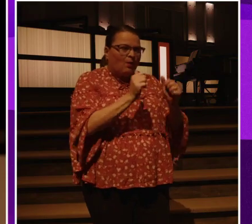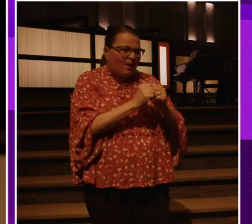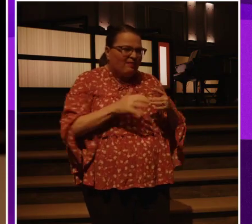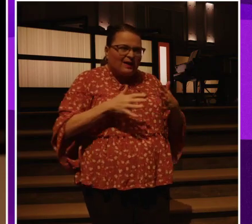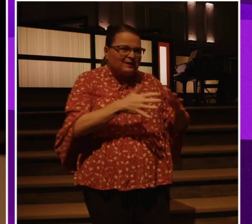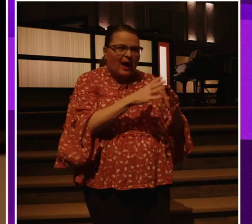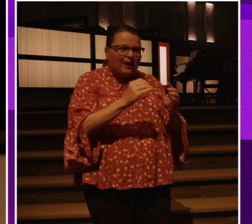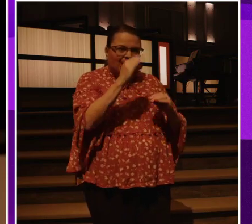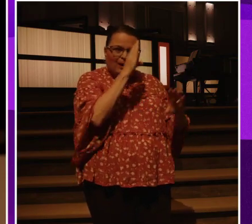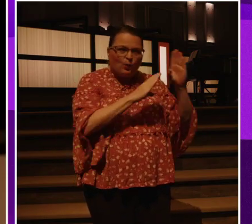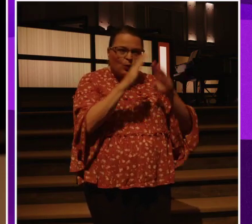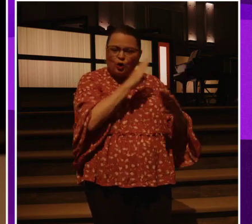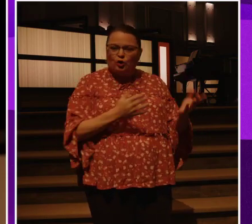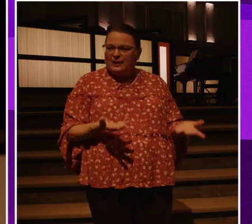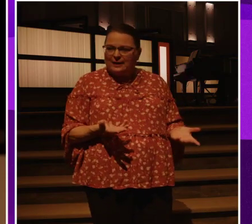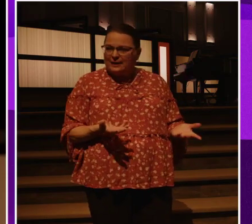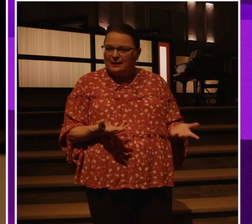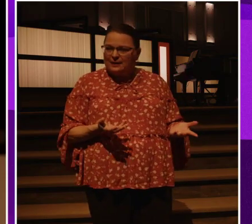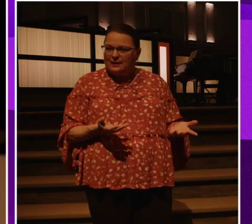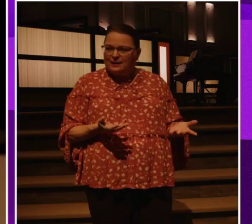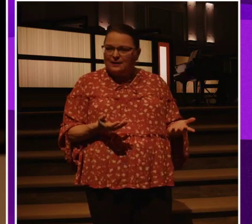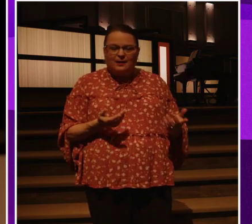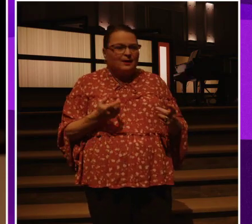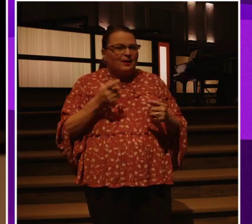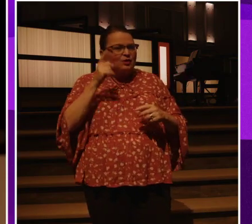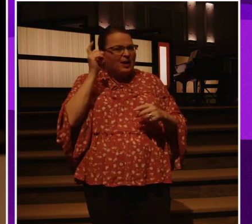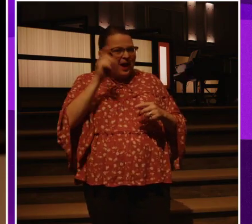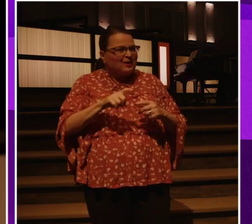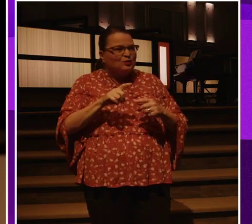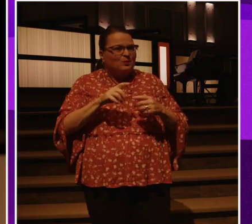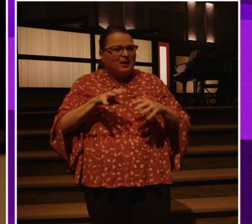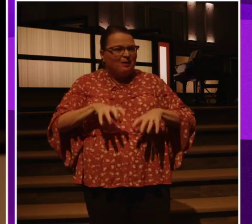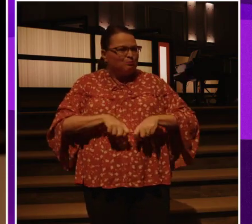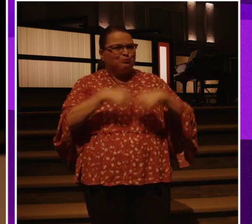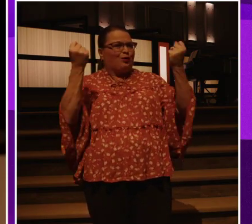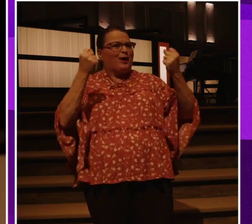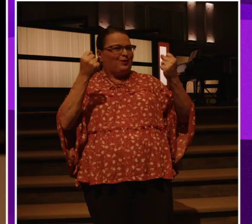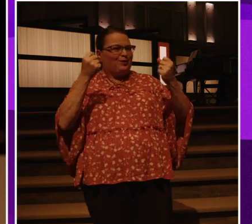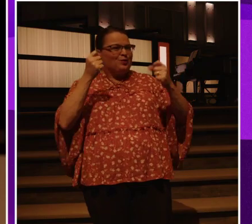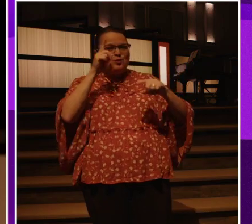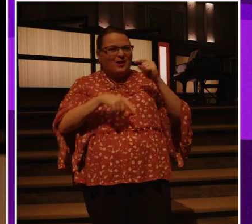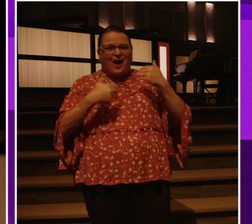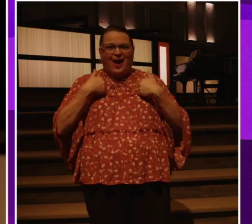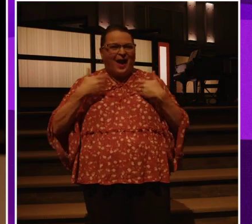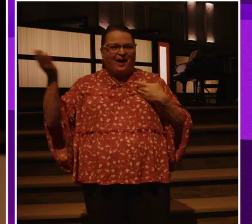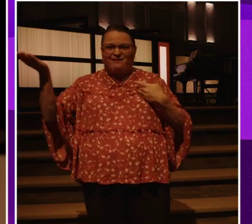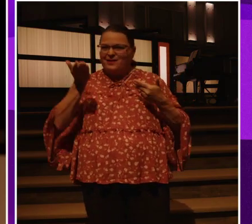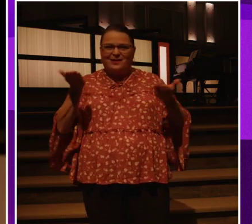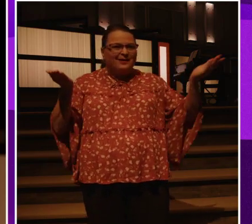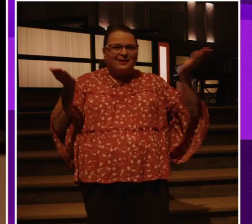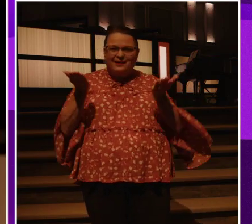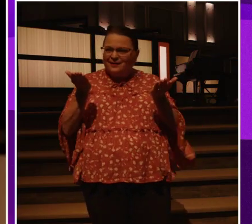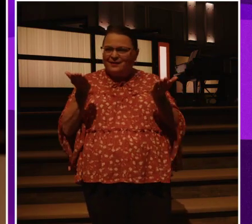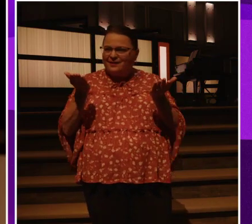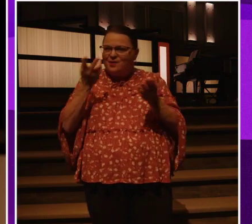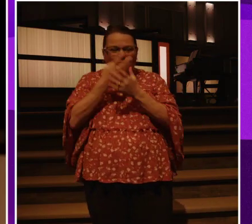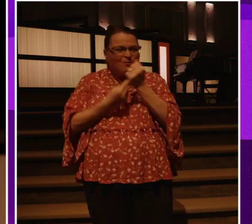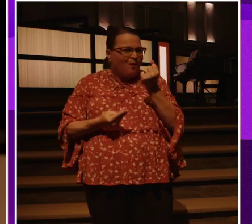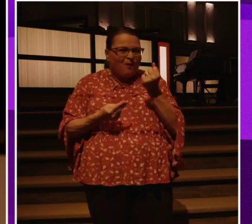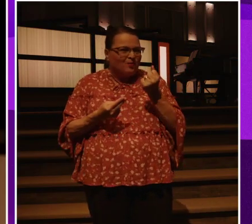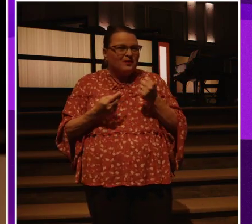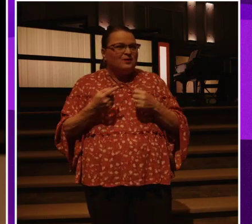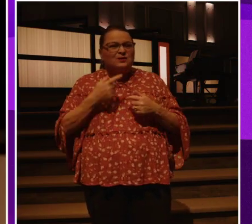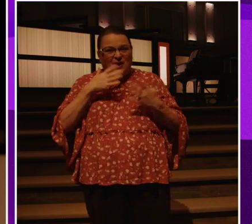and worry. There has to be a breakthrough. There has to come a time when you say, though this